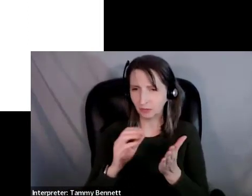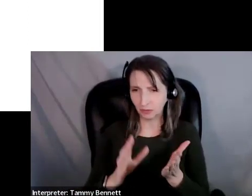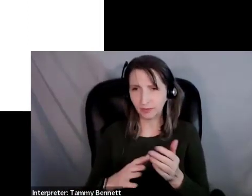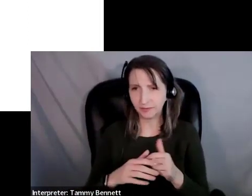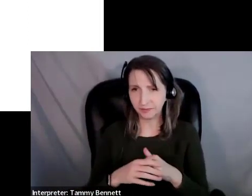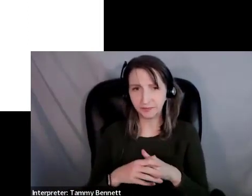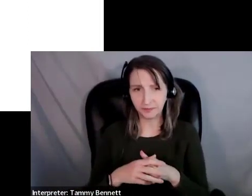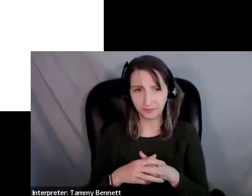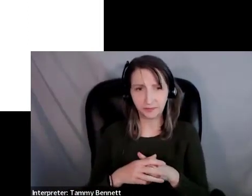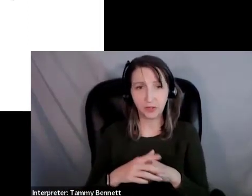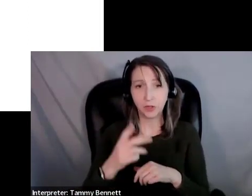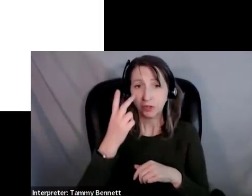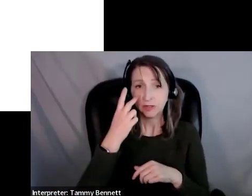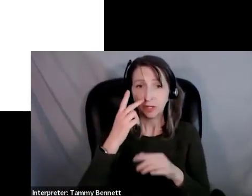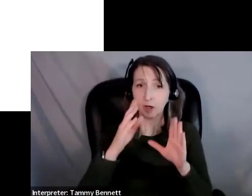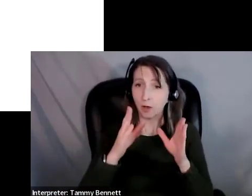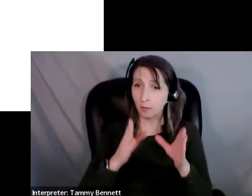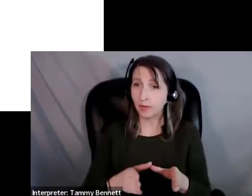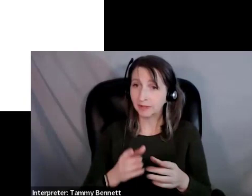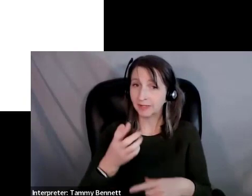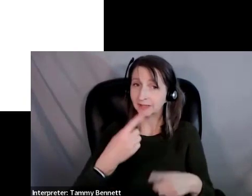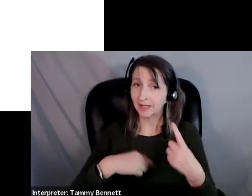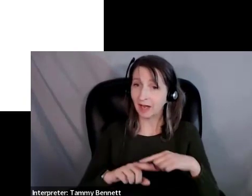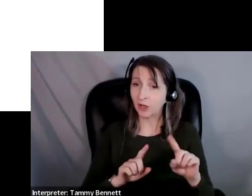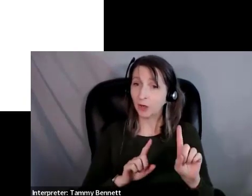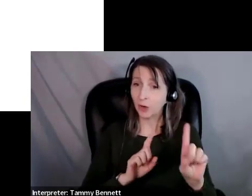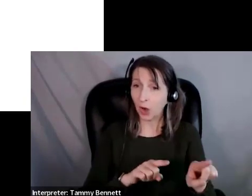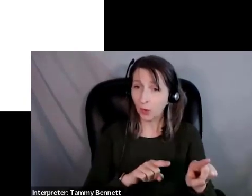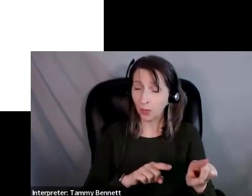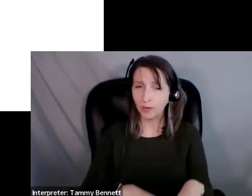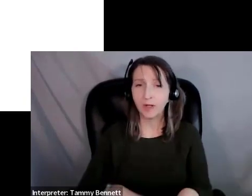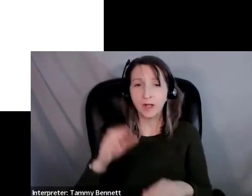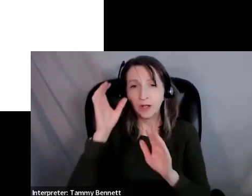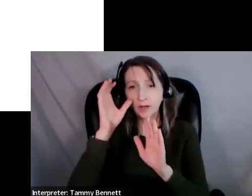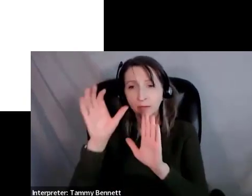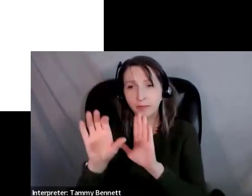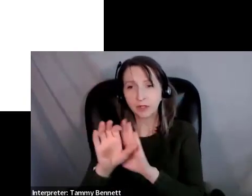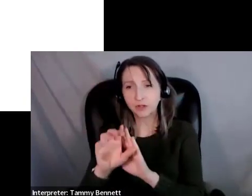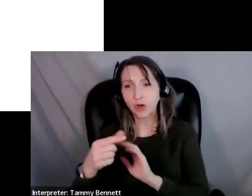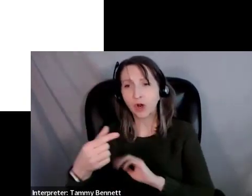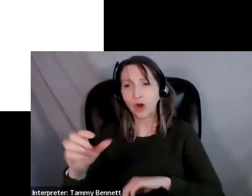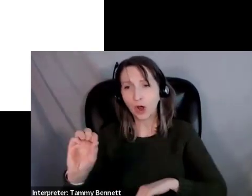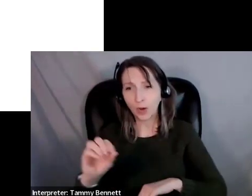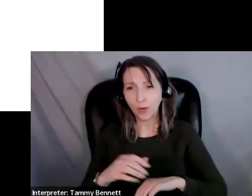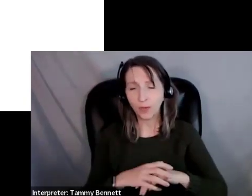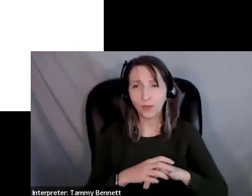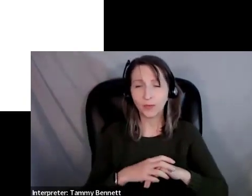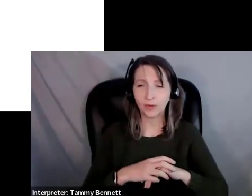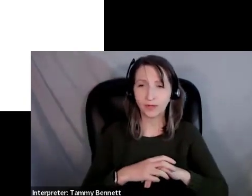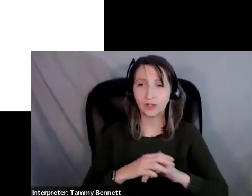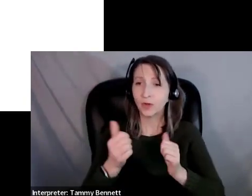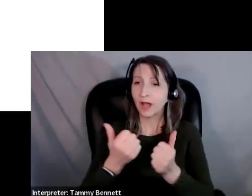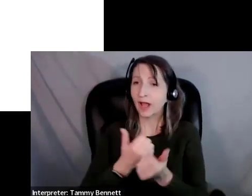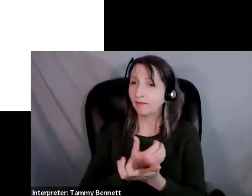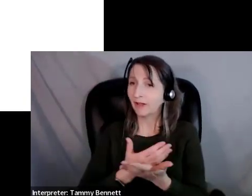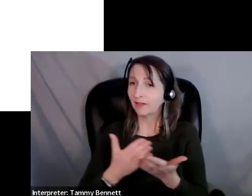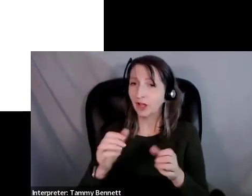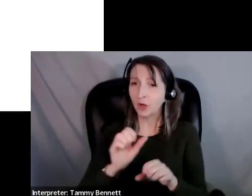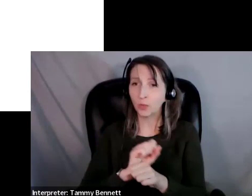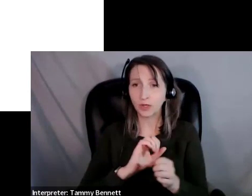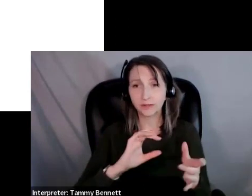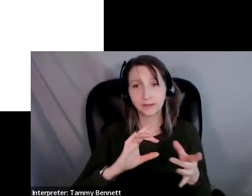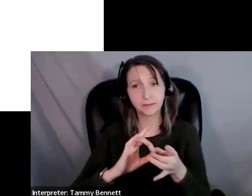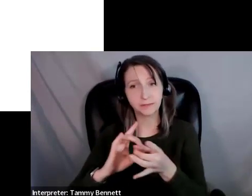person signing go, and then we also have the icon go. So everything is working in tandem. Everything is equal. Everything is